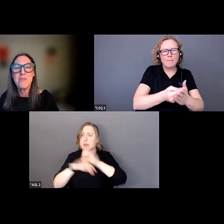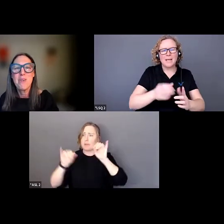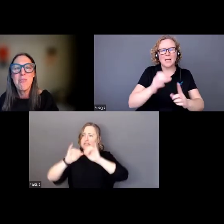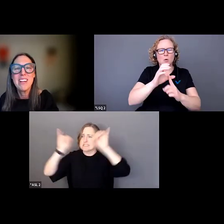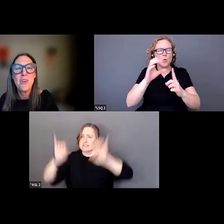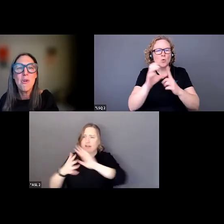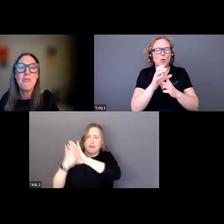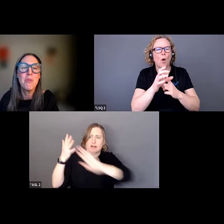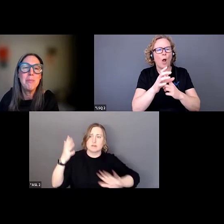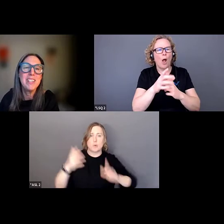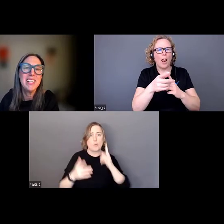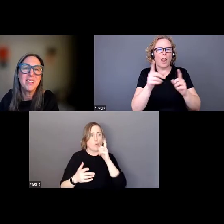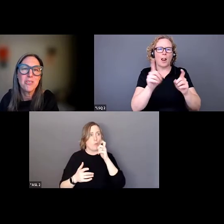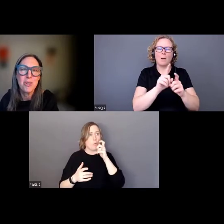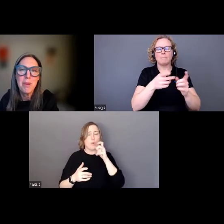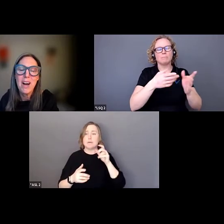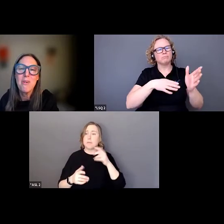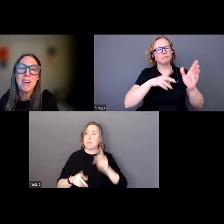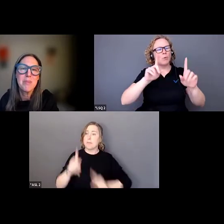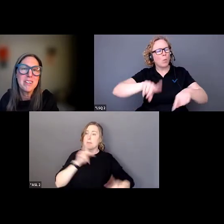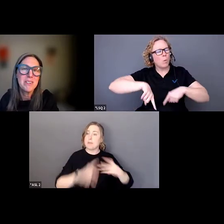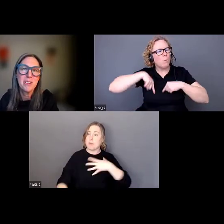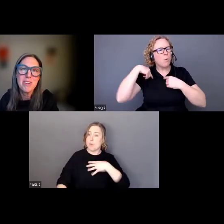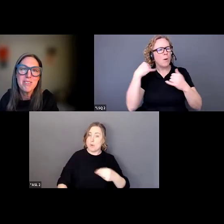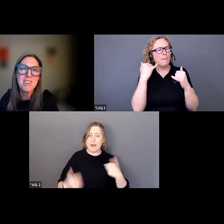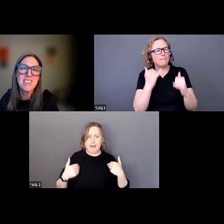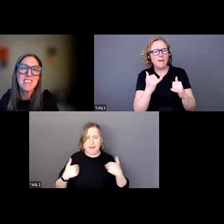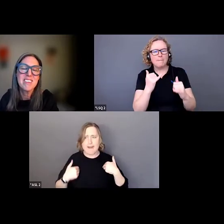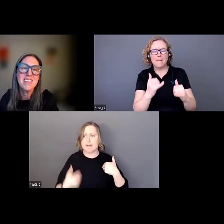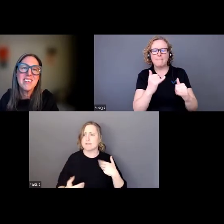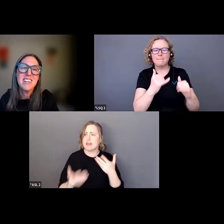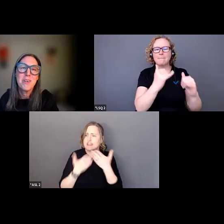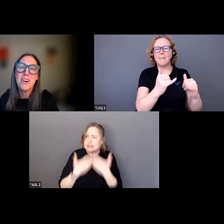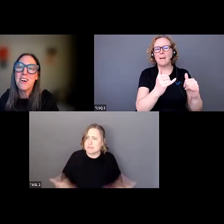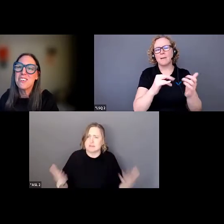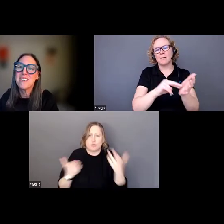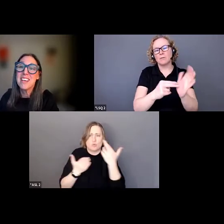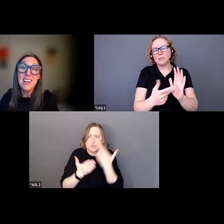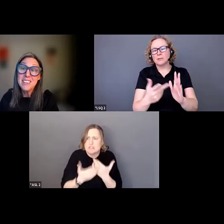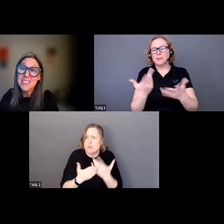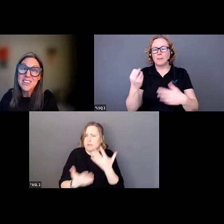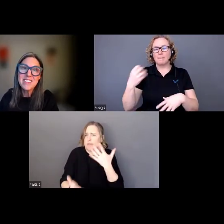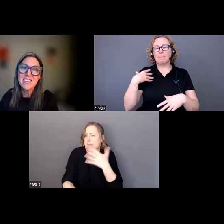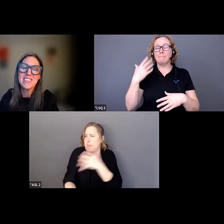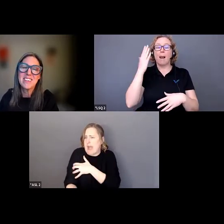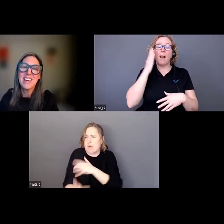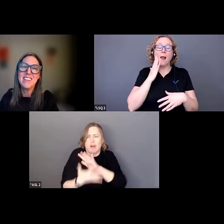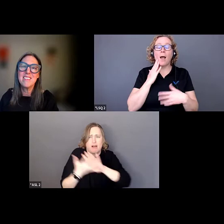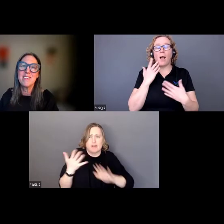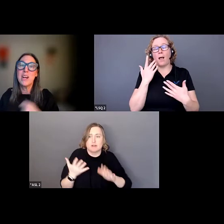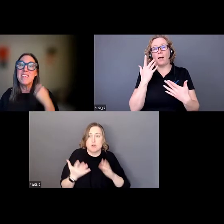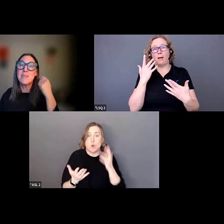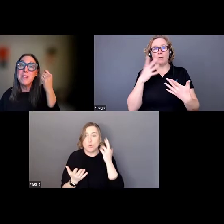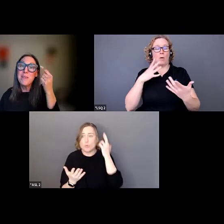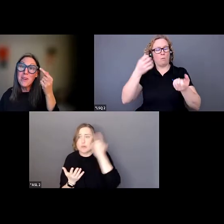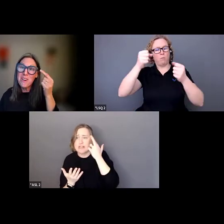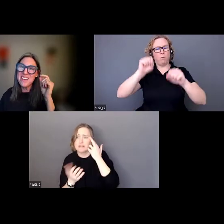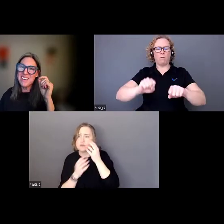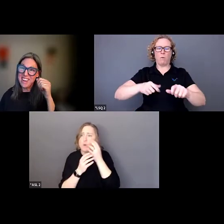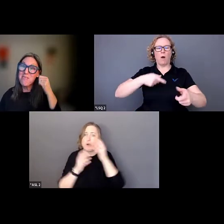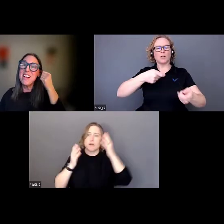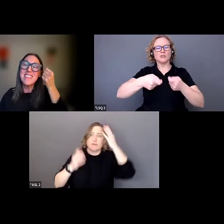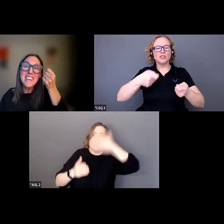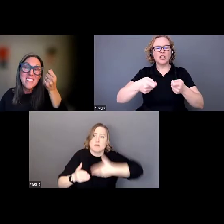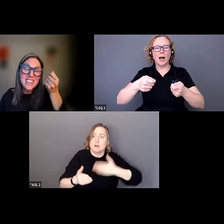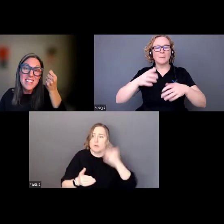which folks who are white overwhelmingly control power and material resources, where conscious and unconscious ideas of white